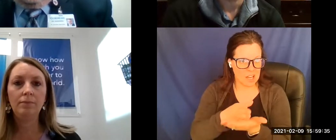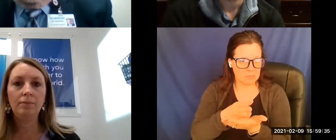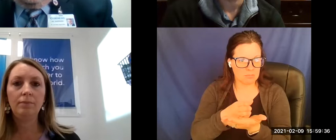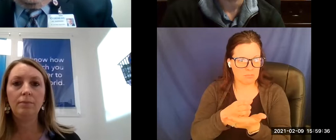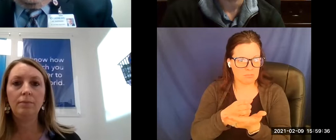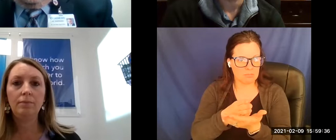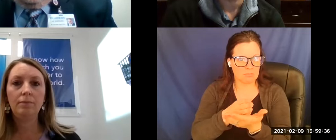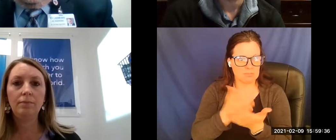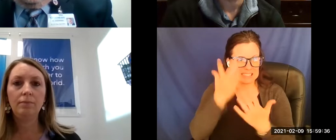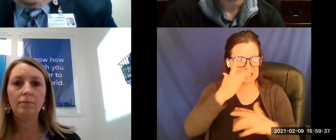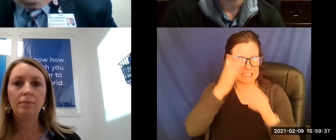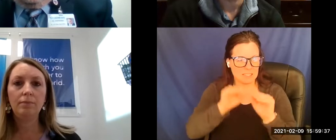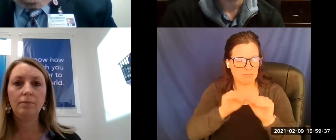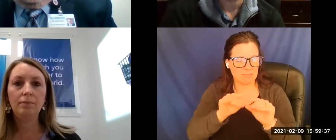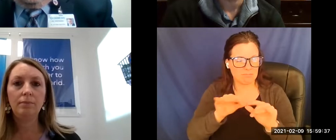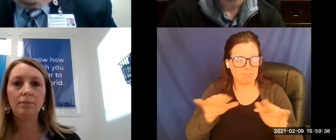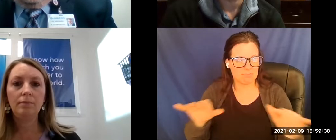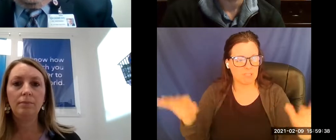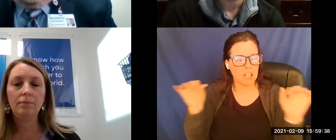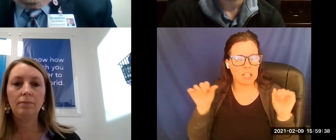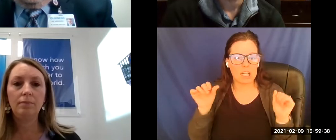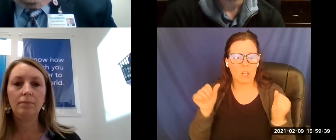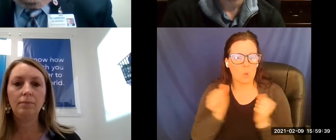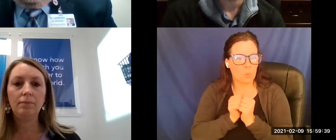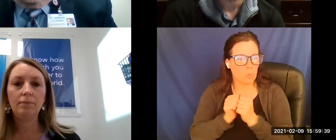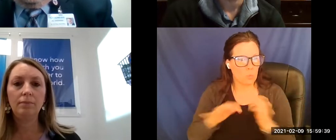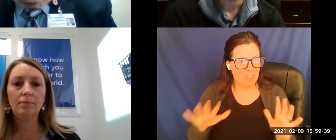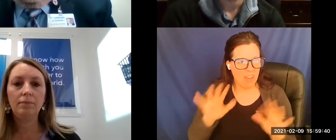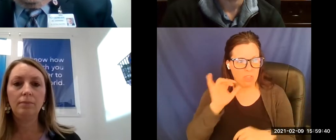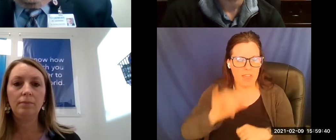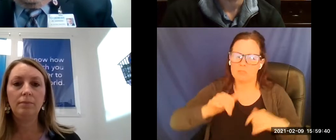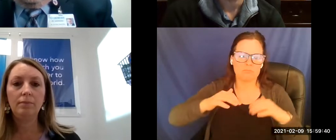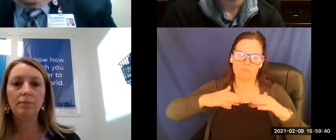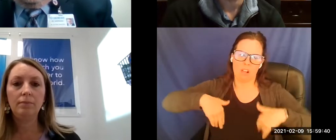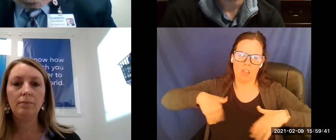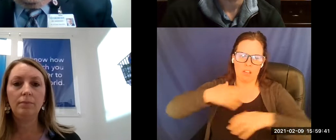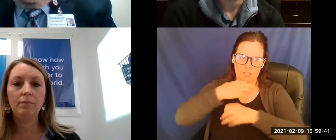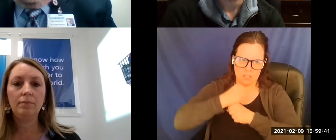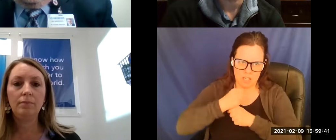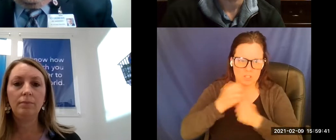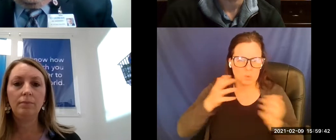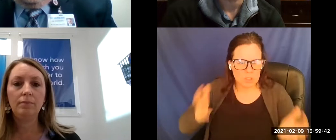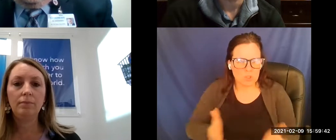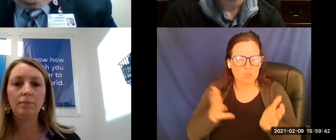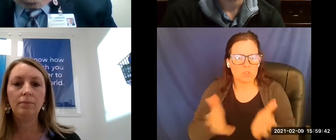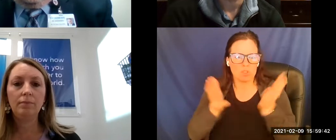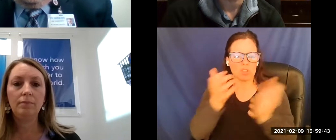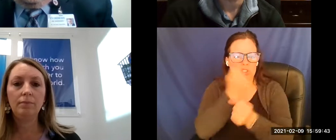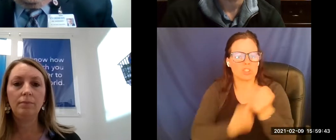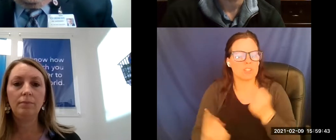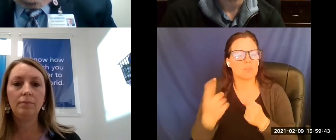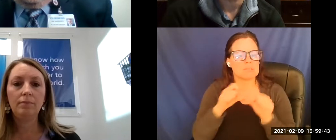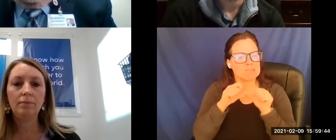passing the disease without these measures has not yet come. So we encourage everyone to continue to